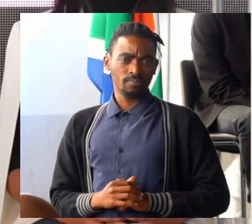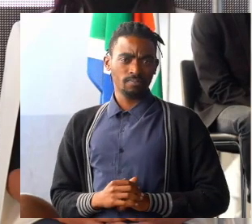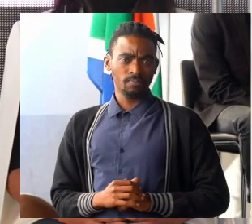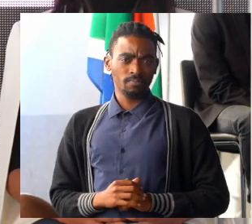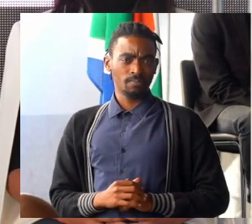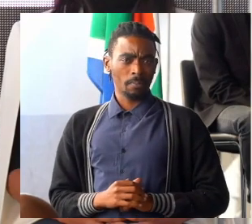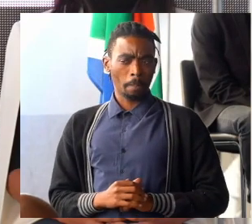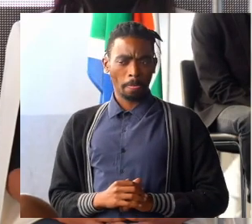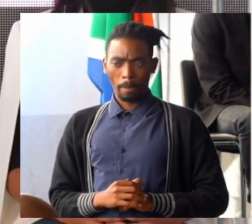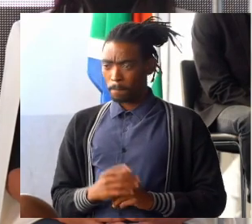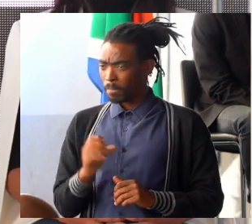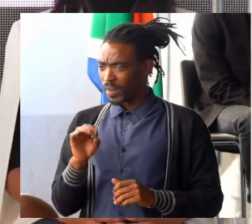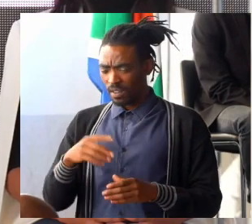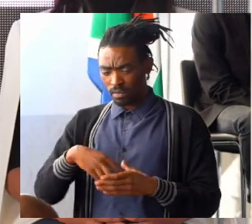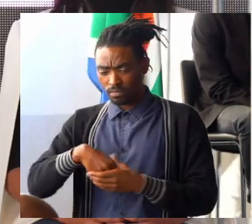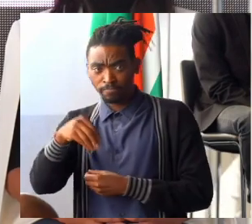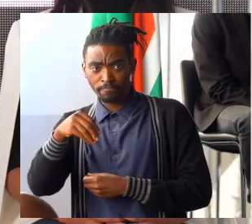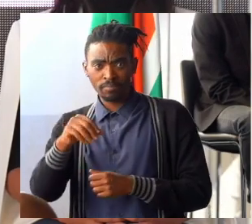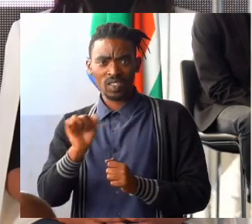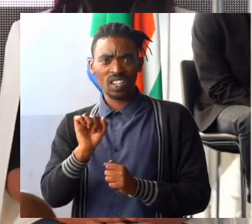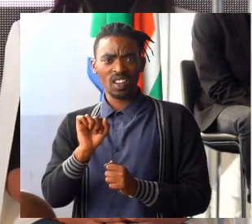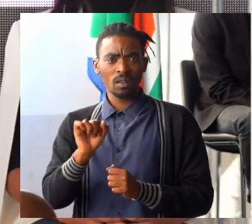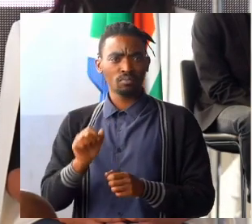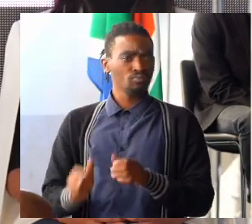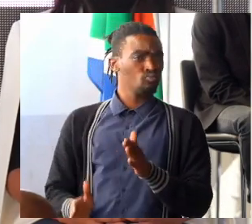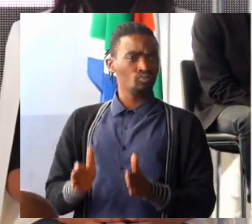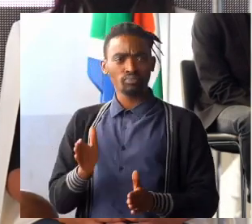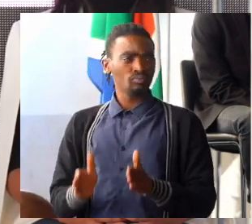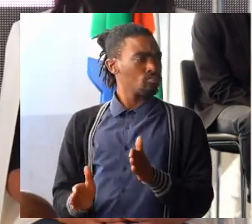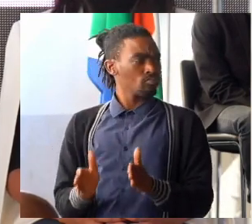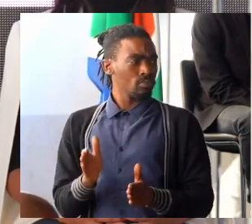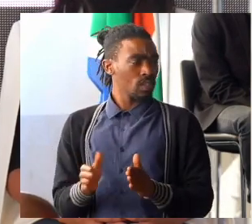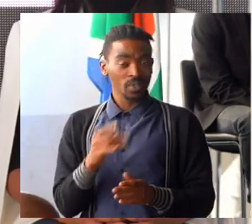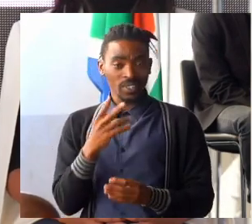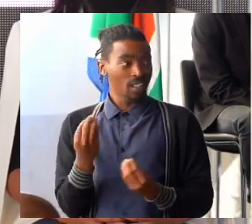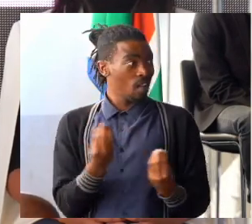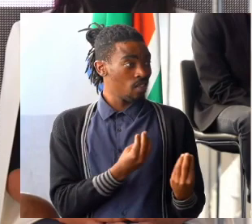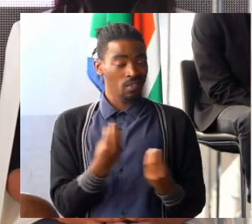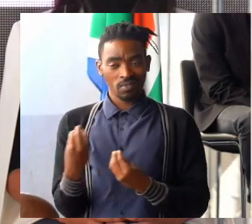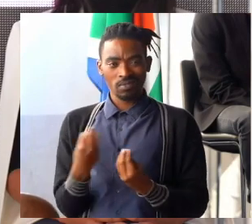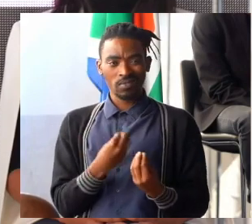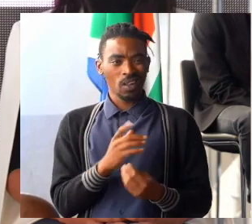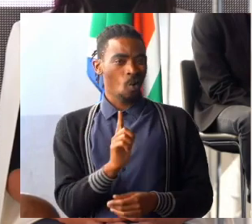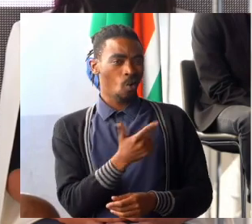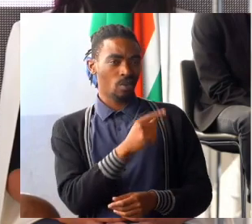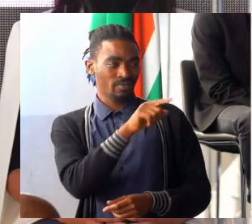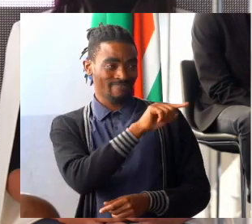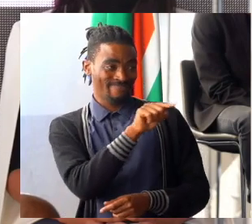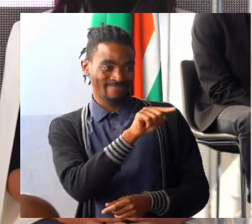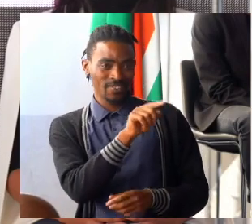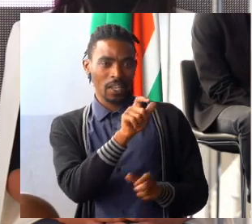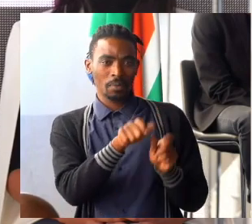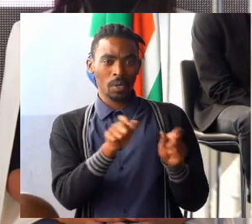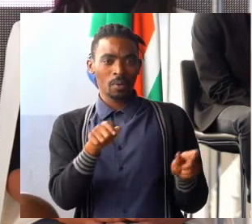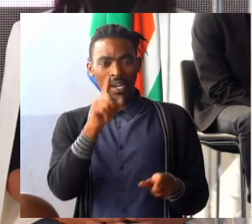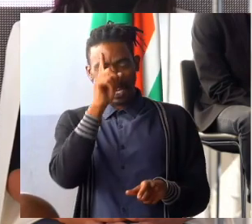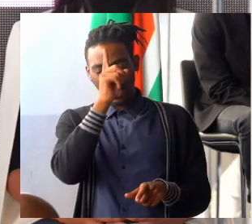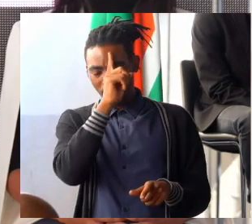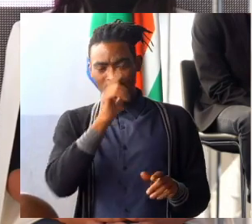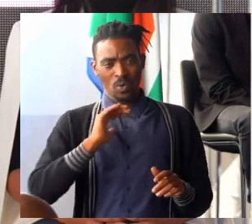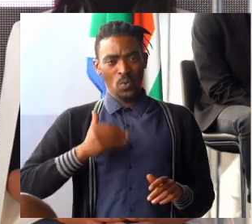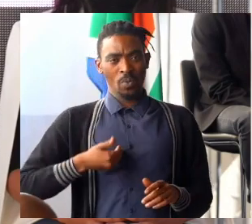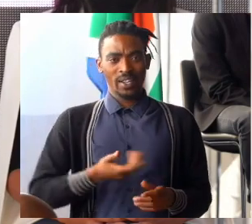If you get out of your car and you walk those villages, you will find that almost all of them are black, and most of them are black